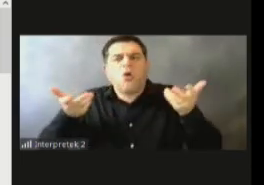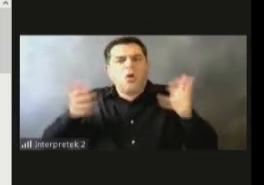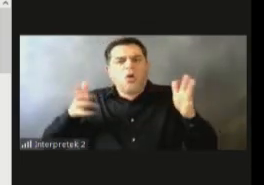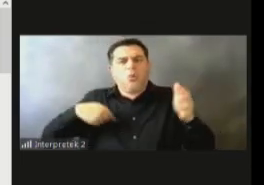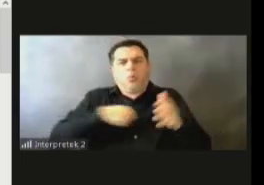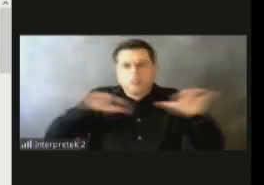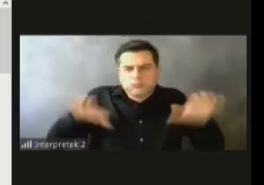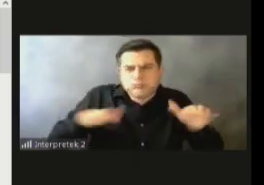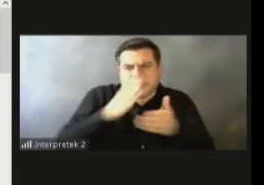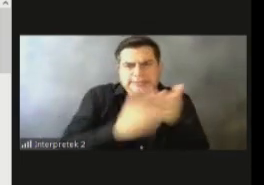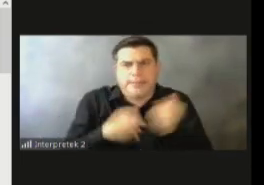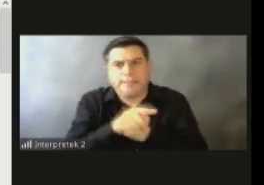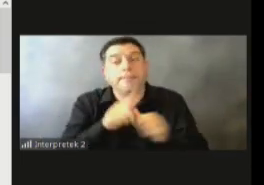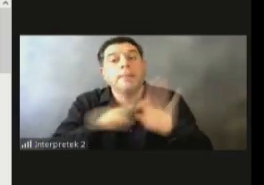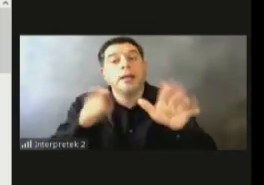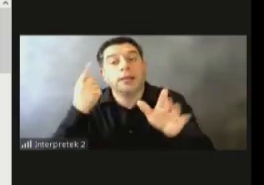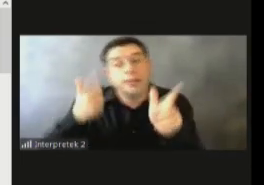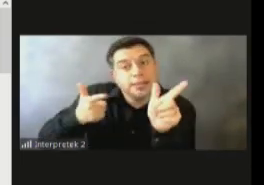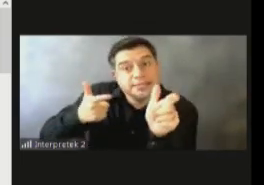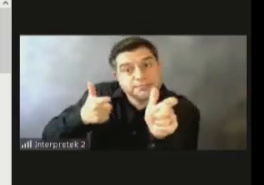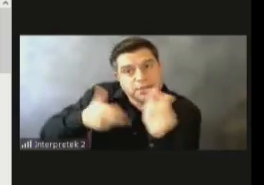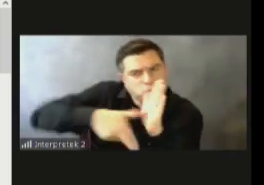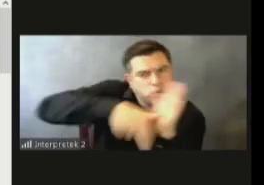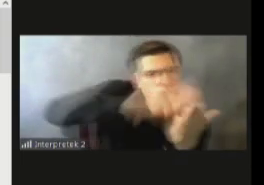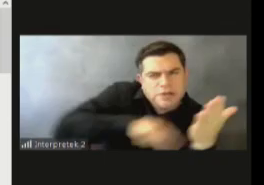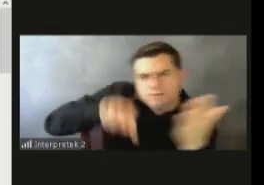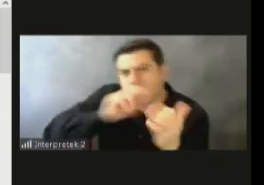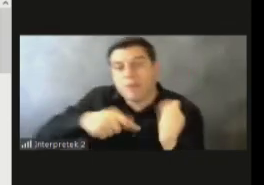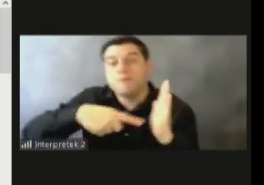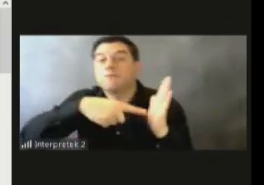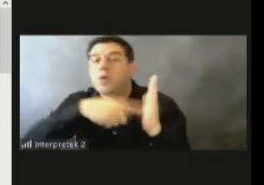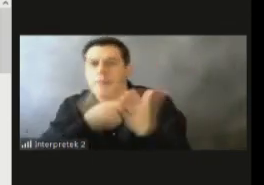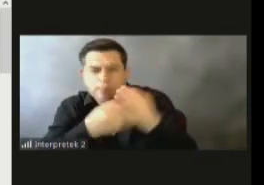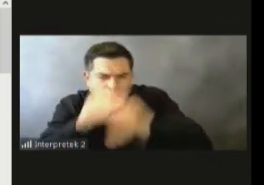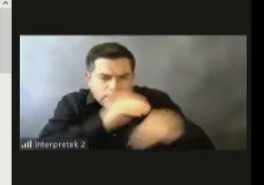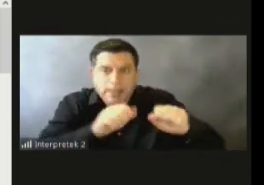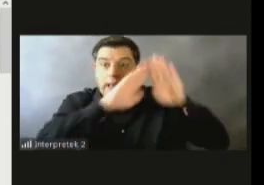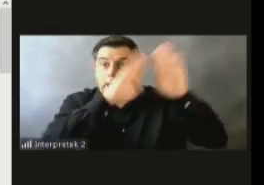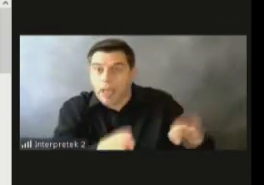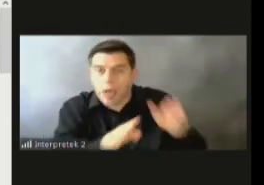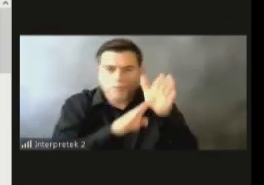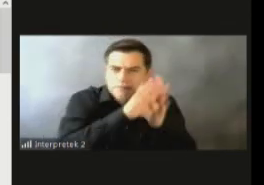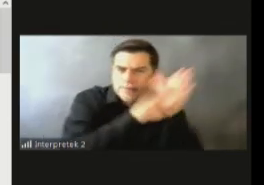affordable developments is required. It's a required incentive strategy for SHIP. The